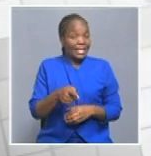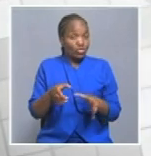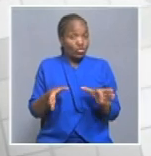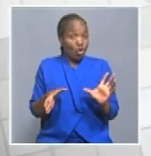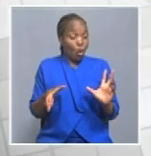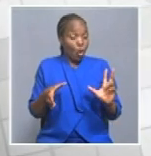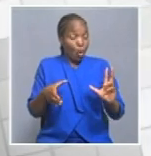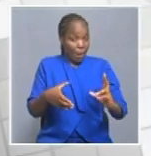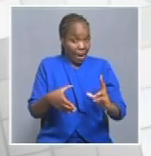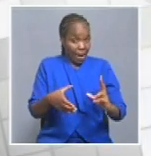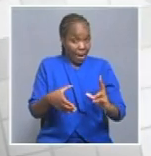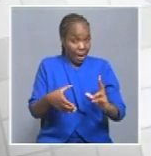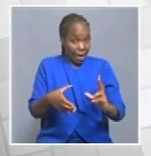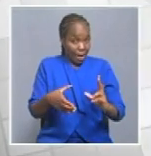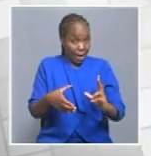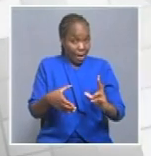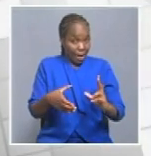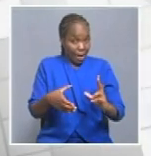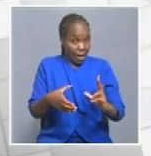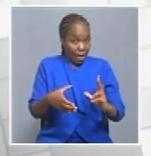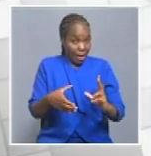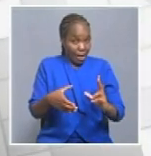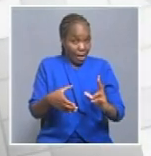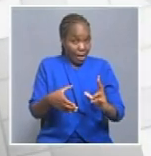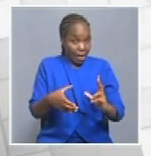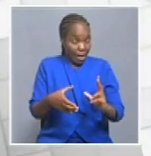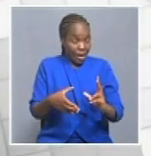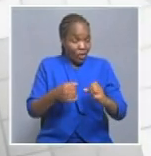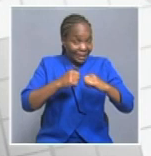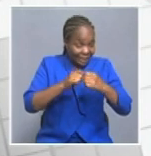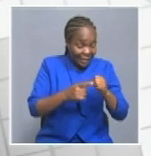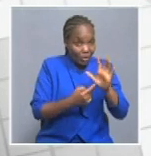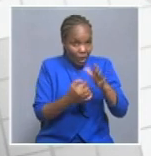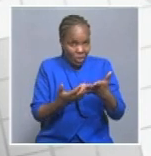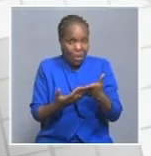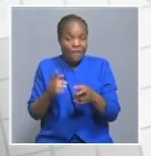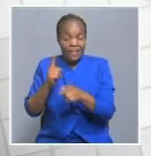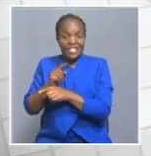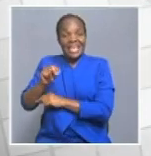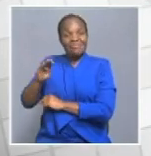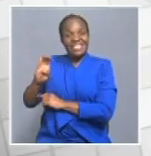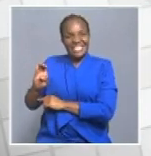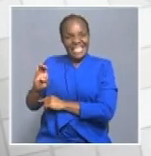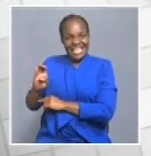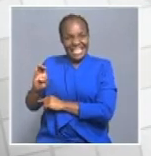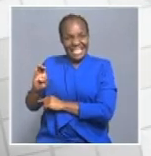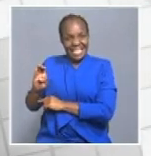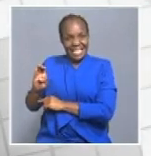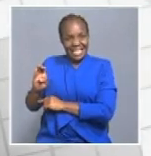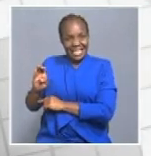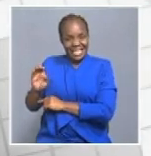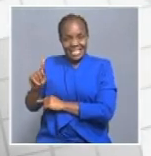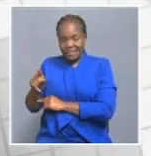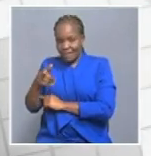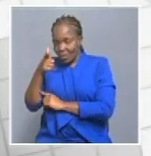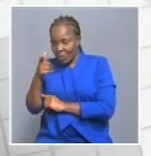was discovered by NBC TV crew in April, and they were living in plastic bags. I think you